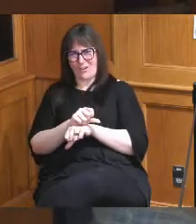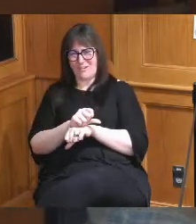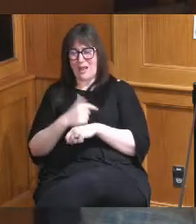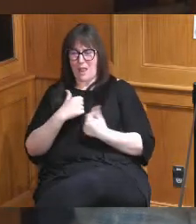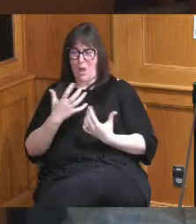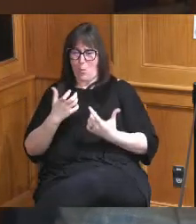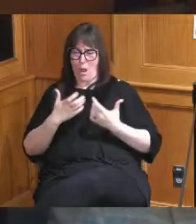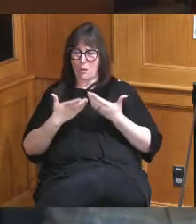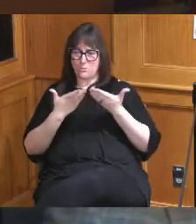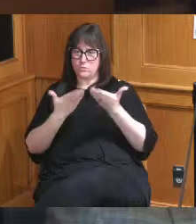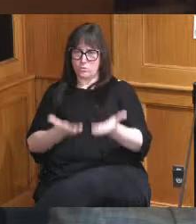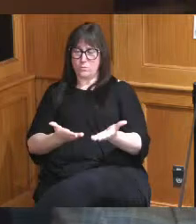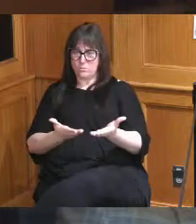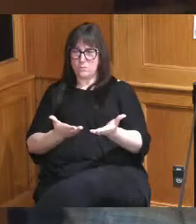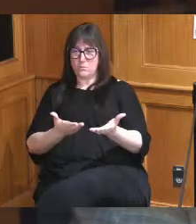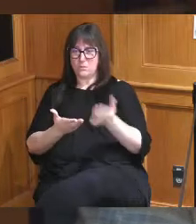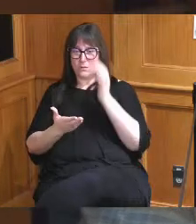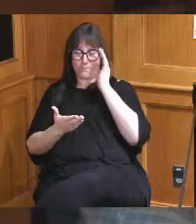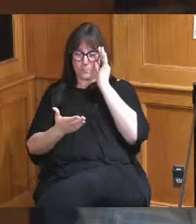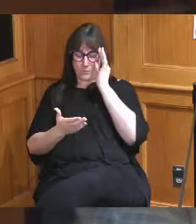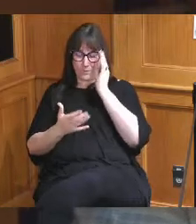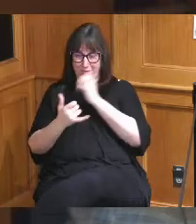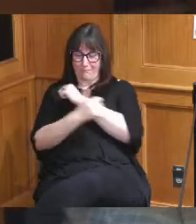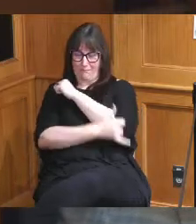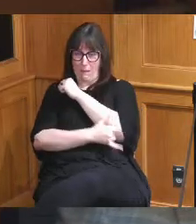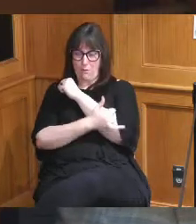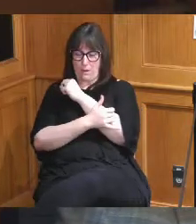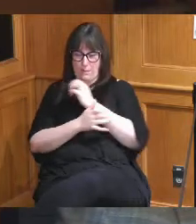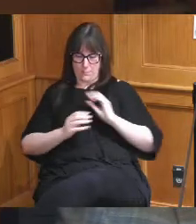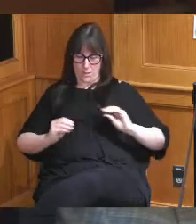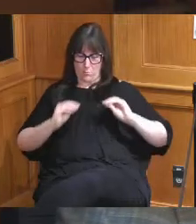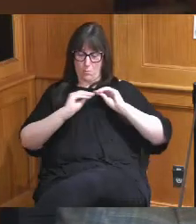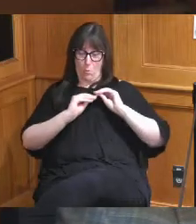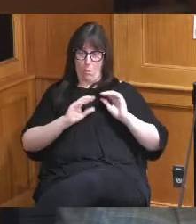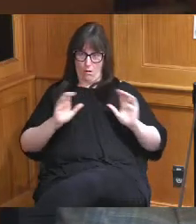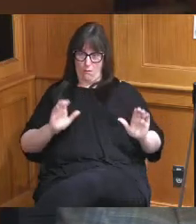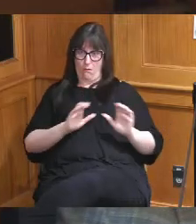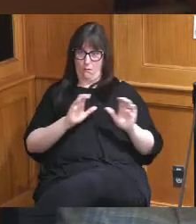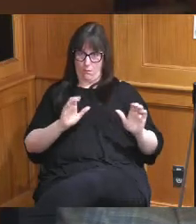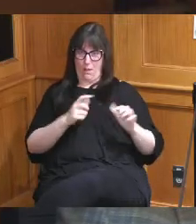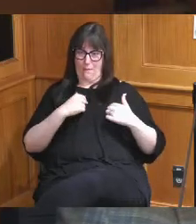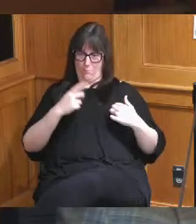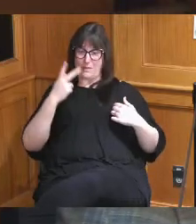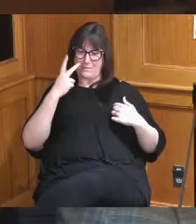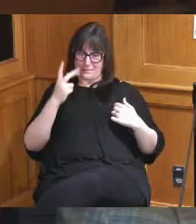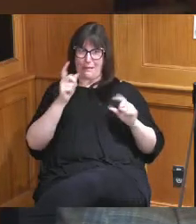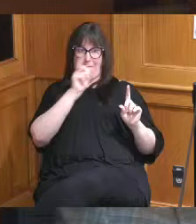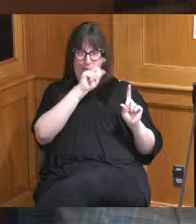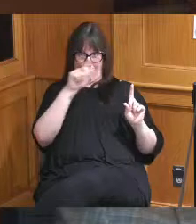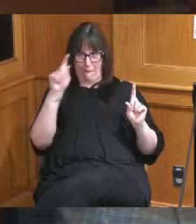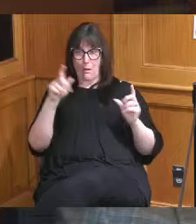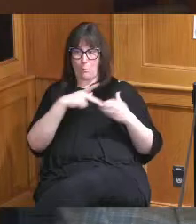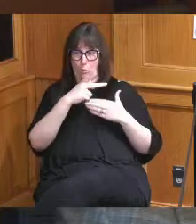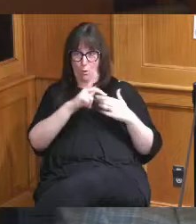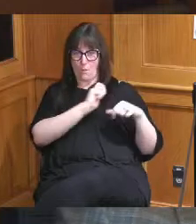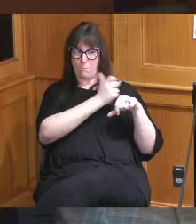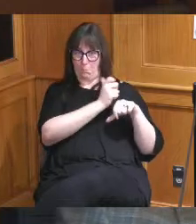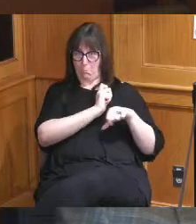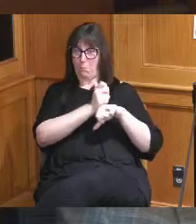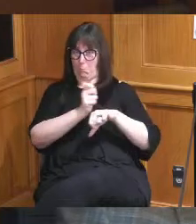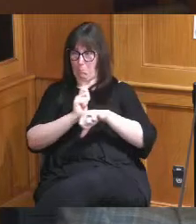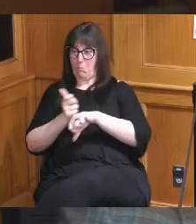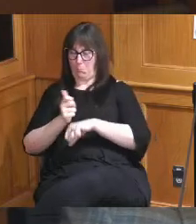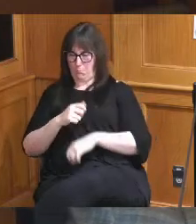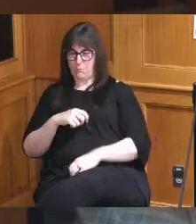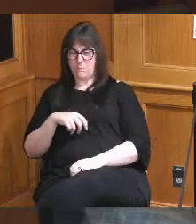want to indicate that the county has been doing more because I've been seeing some of these other programs. But